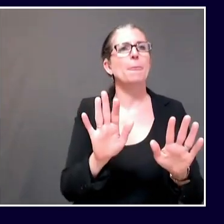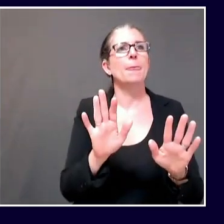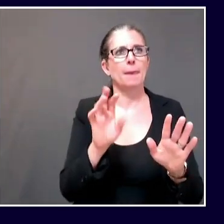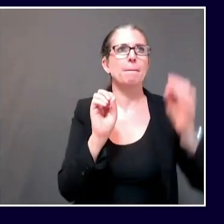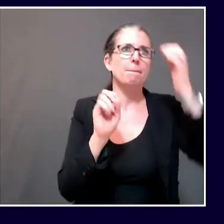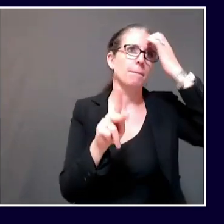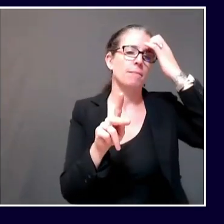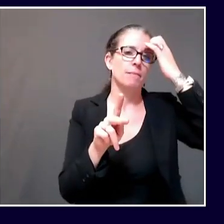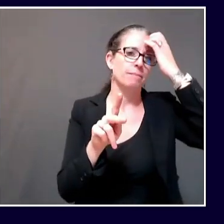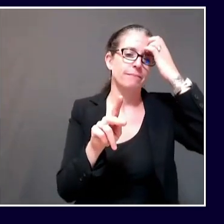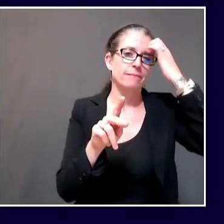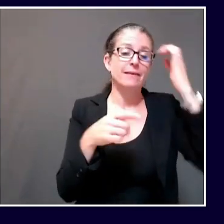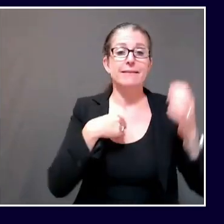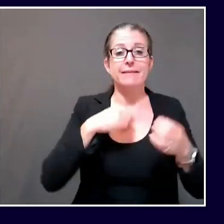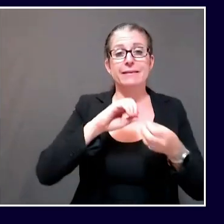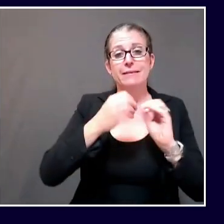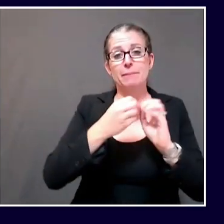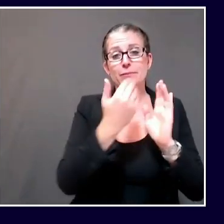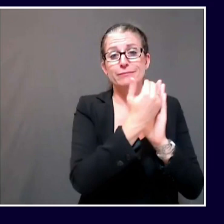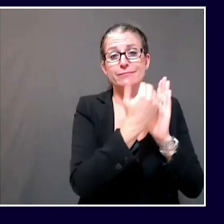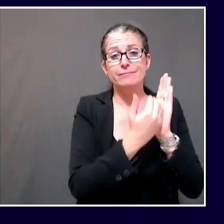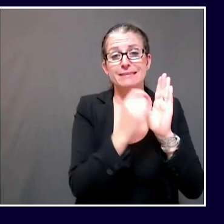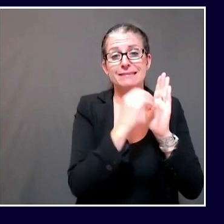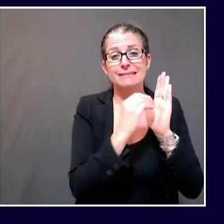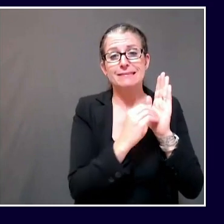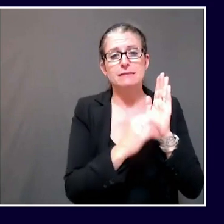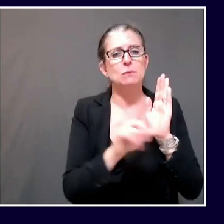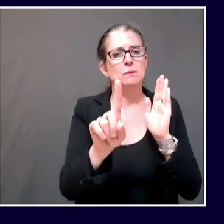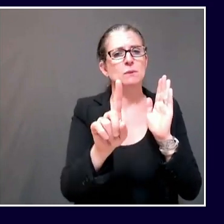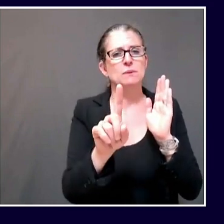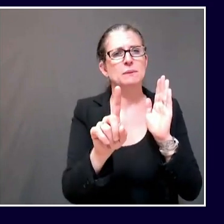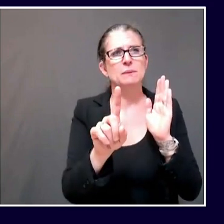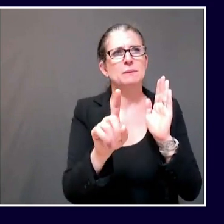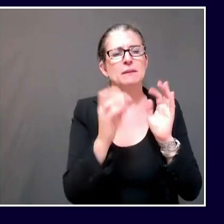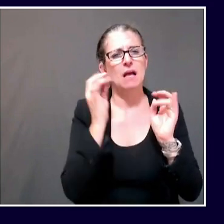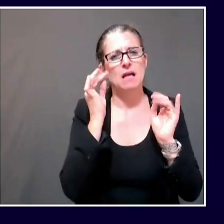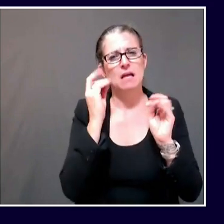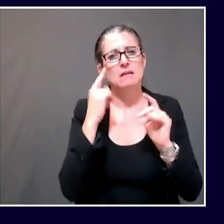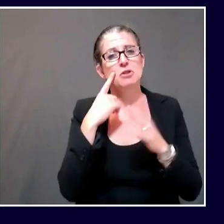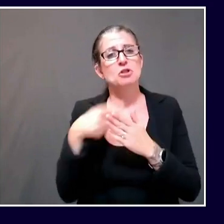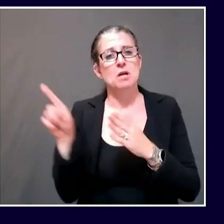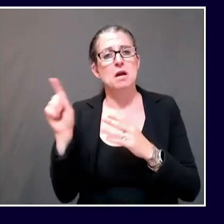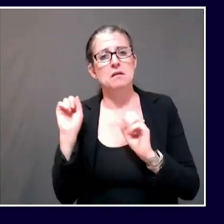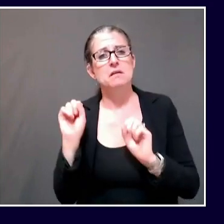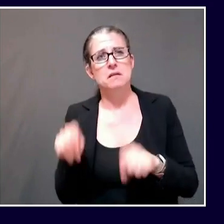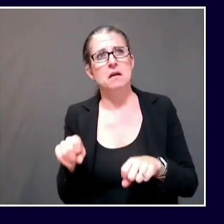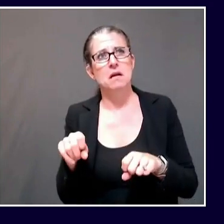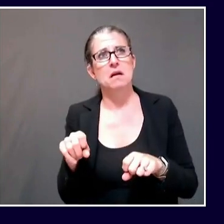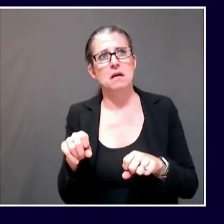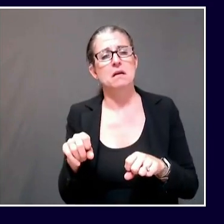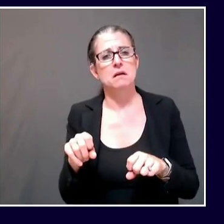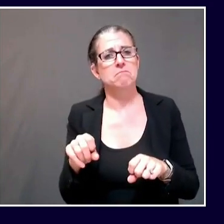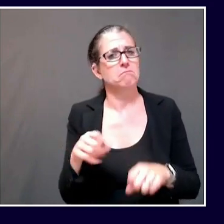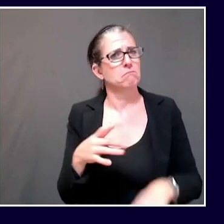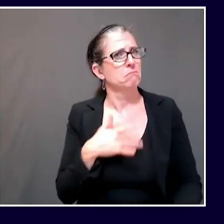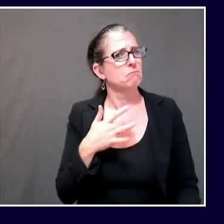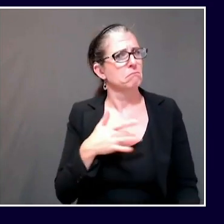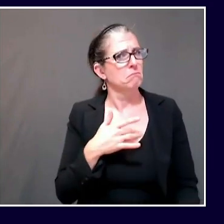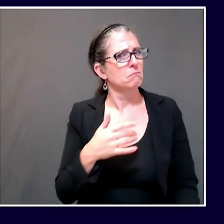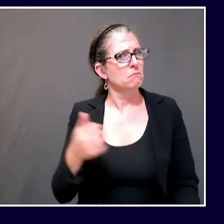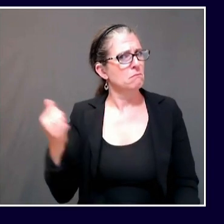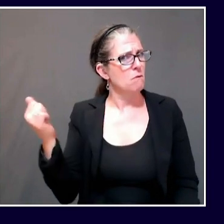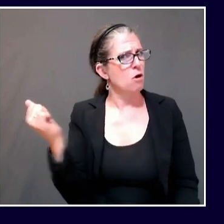to give you incorrect information, so we'll check. I believe that testing was done among the inmates at the